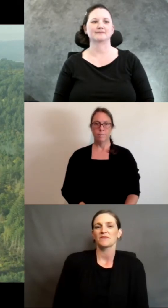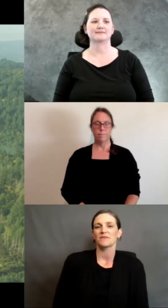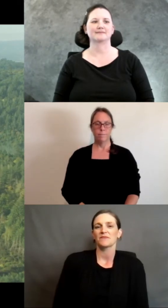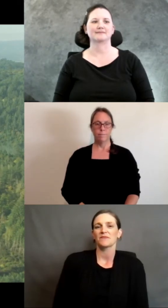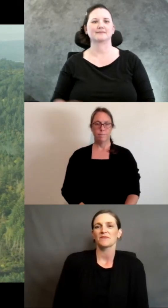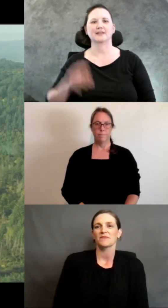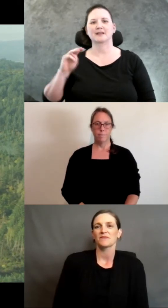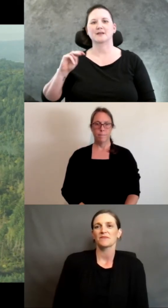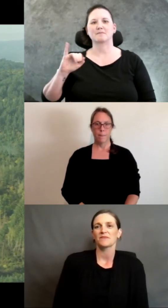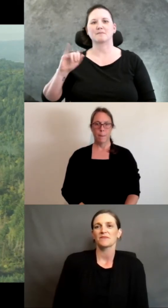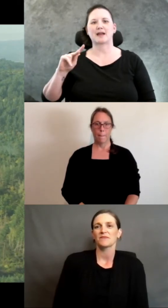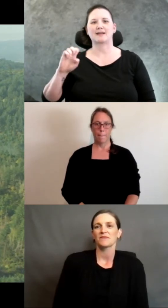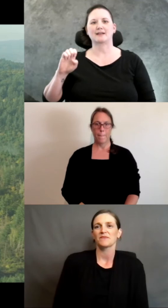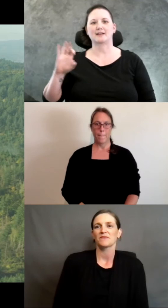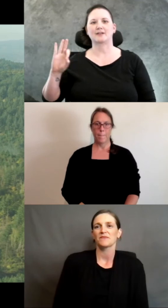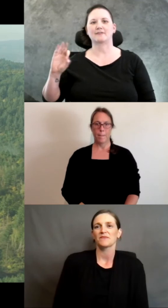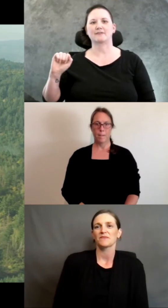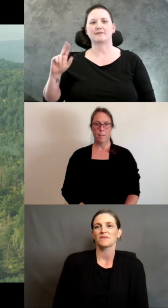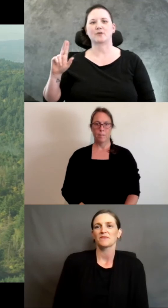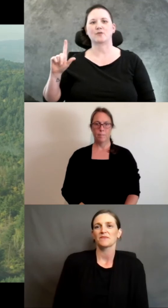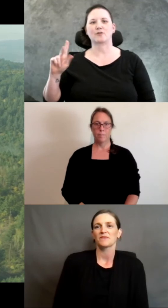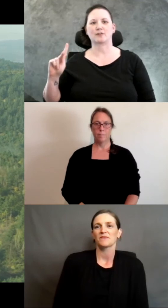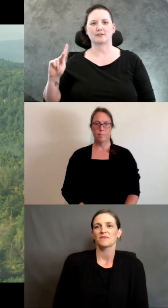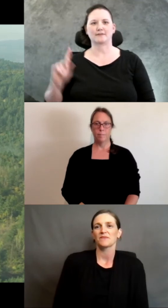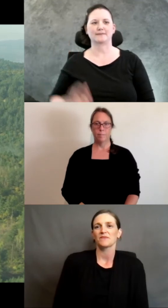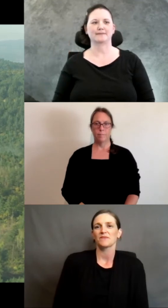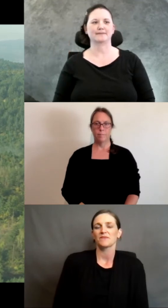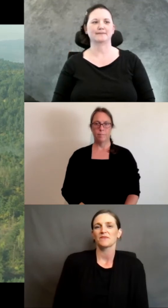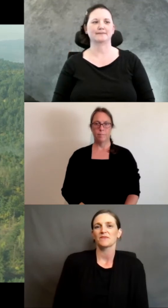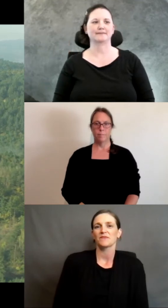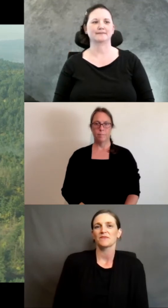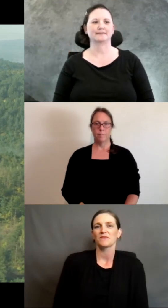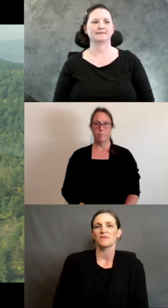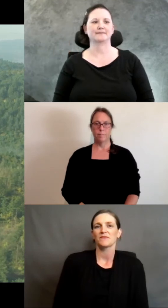Mike Folk as Brad Bradenson and Todd Phillips.